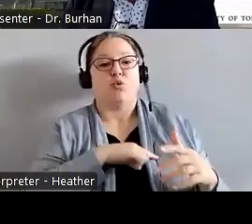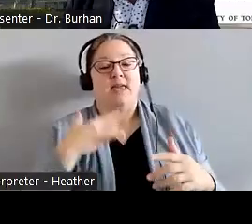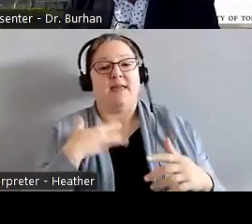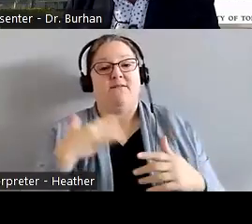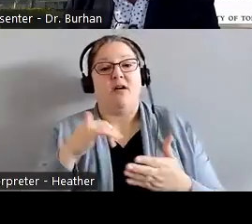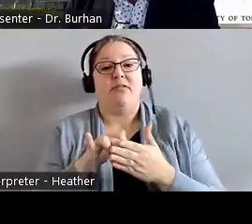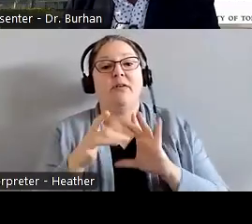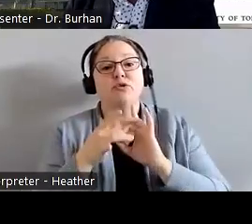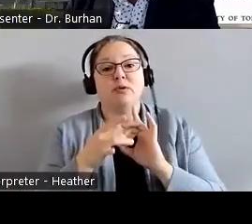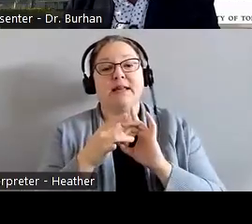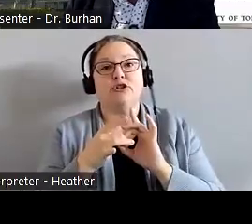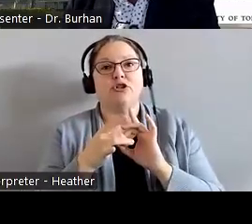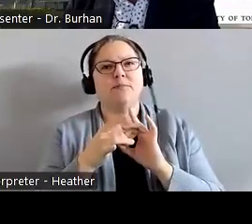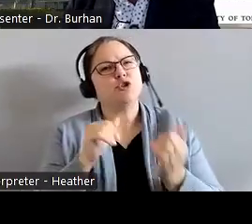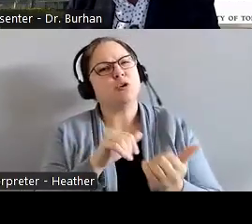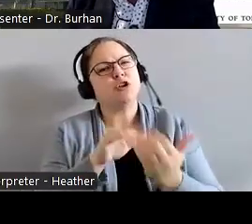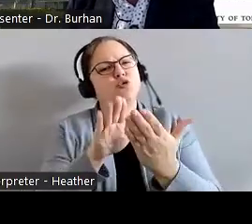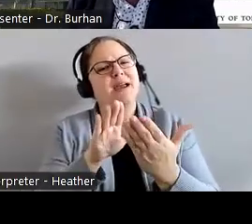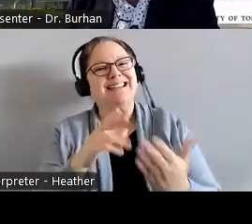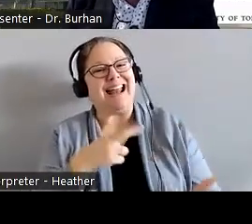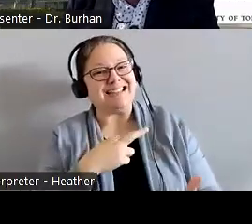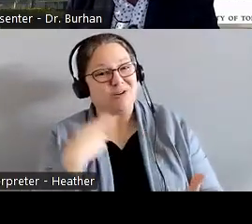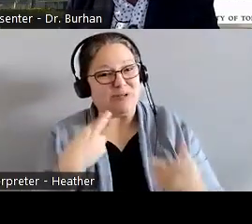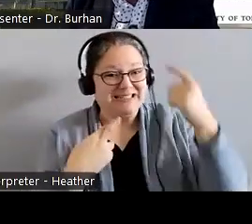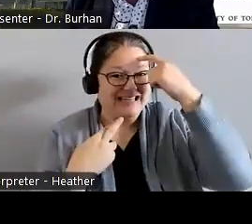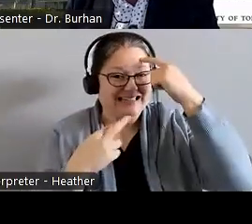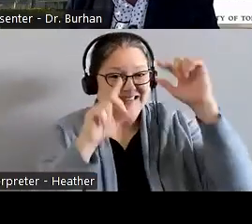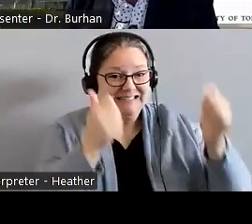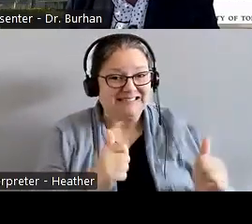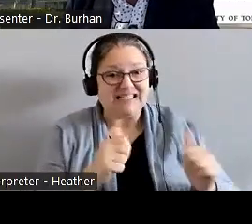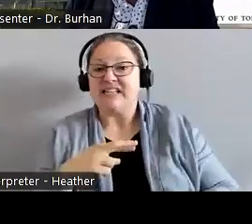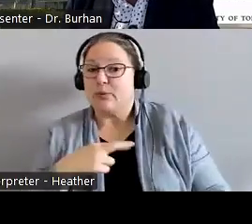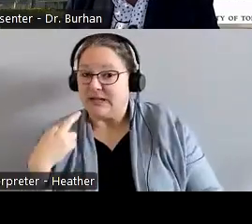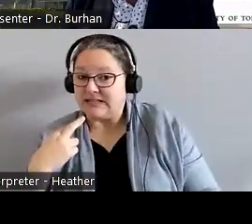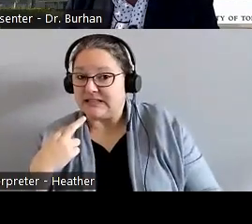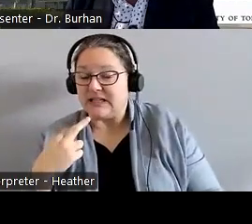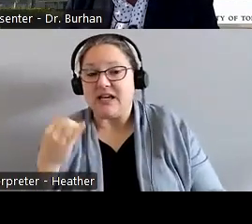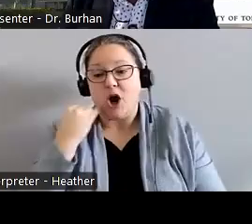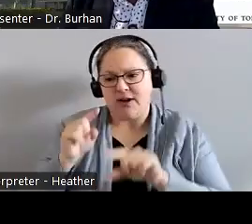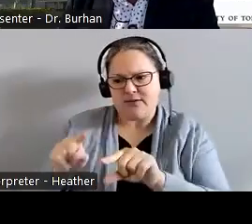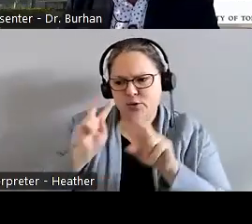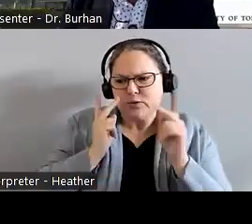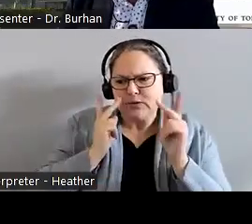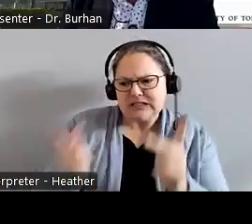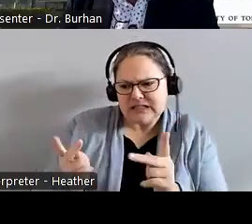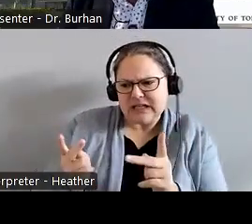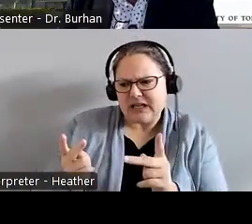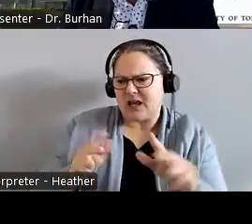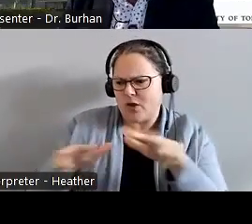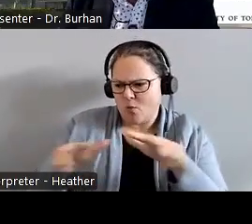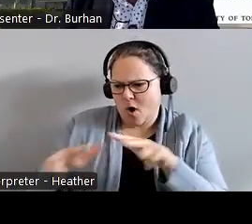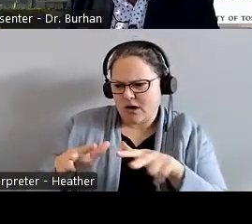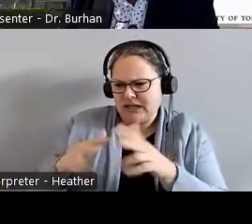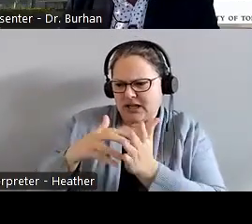start addressing this as a risk state. So if somebody is showing gait impairment while they're thinking,